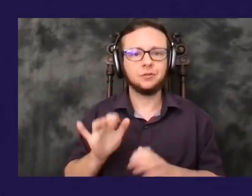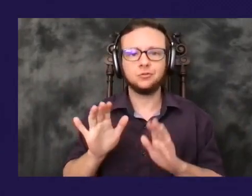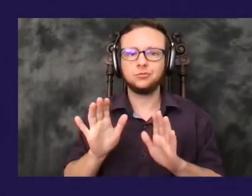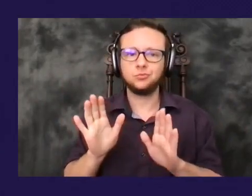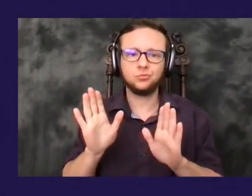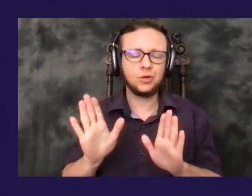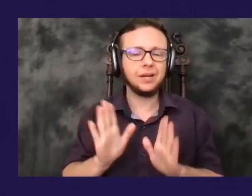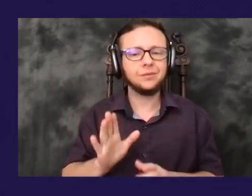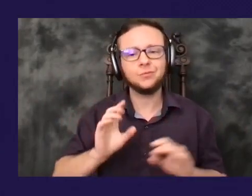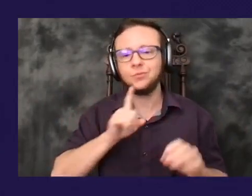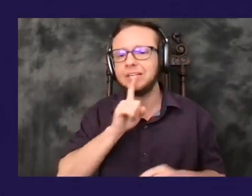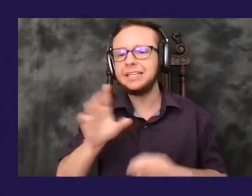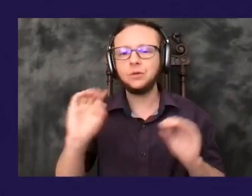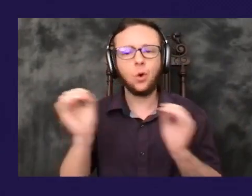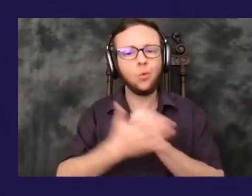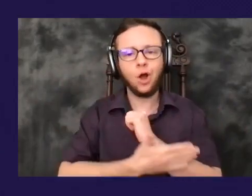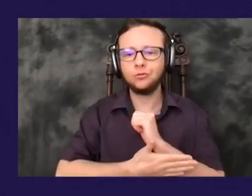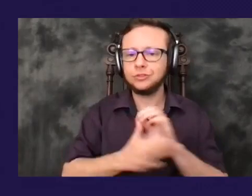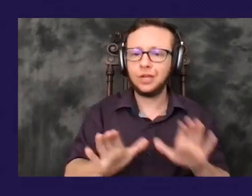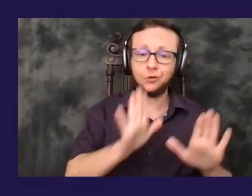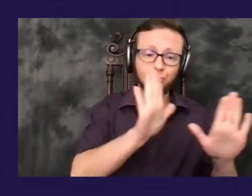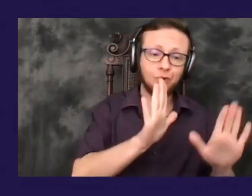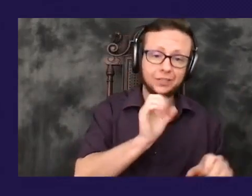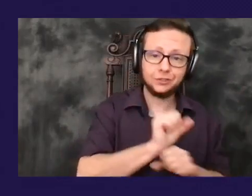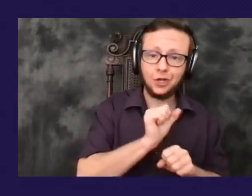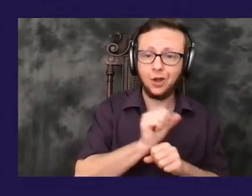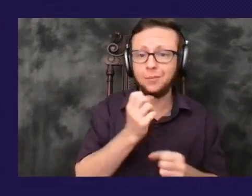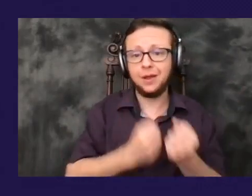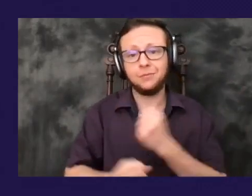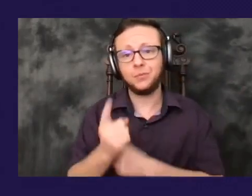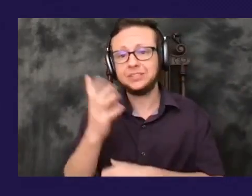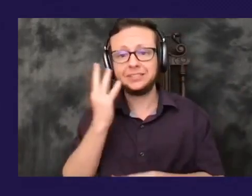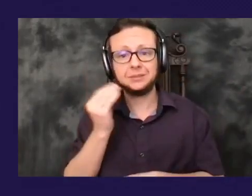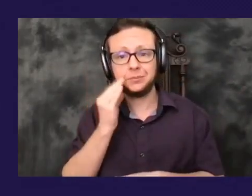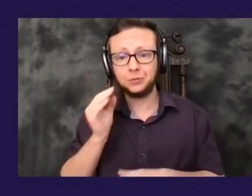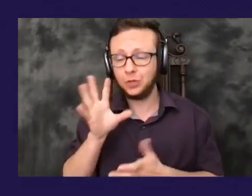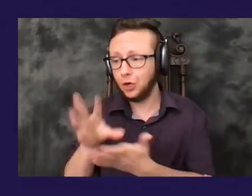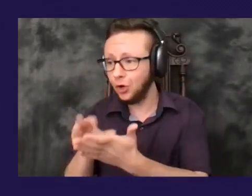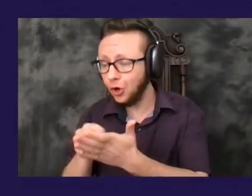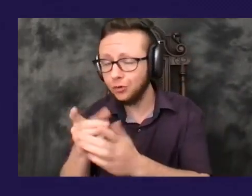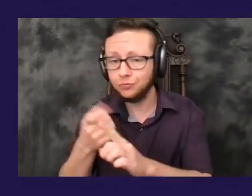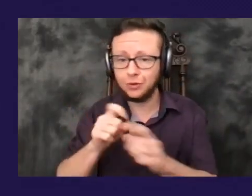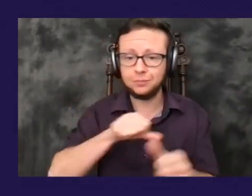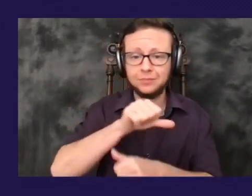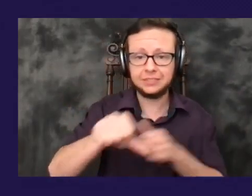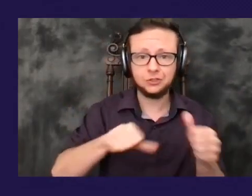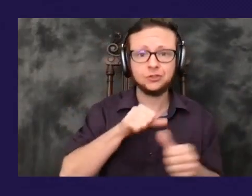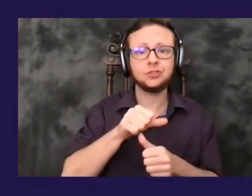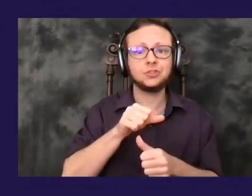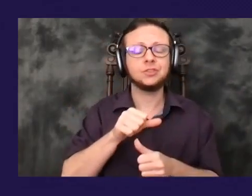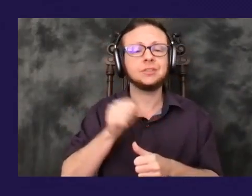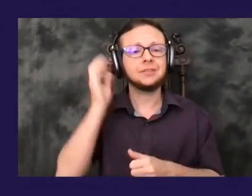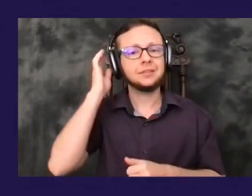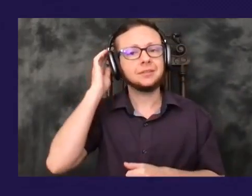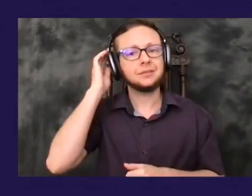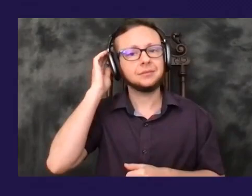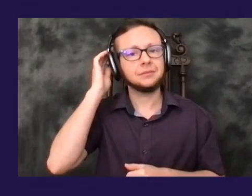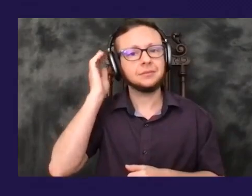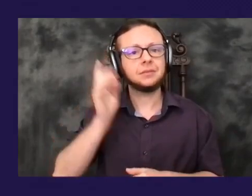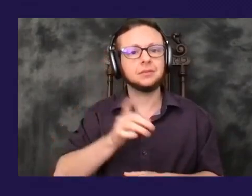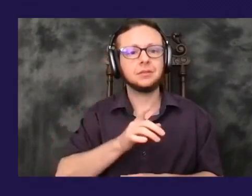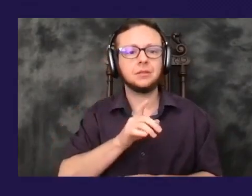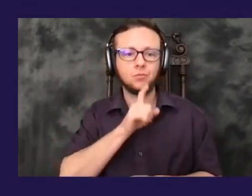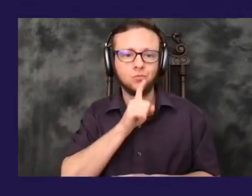fantastic job at it, so we can all learn from one another's experiences. And I think the approaches that Internews has used very much points to really